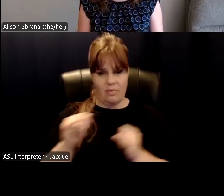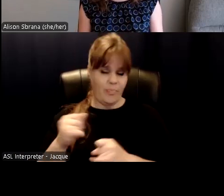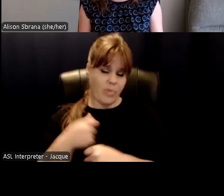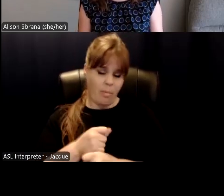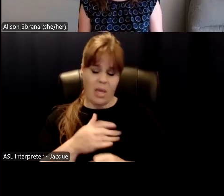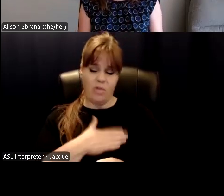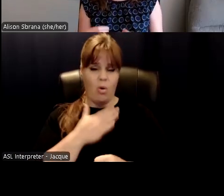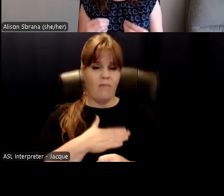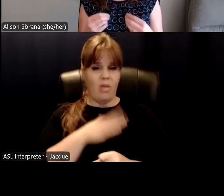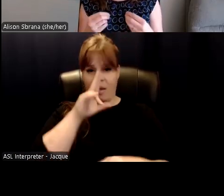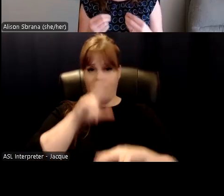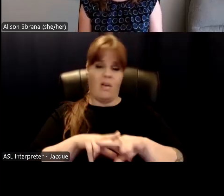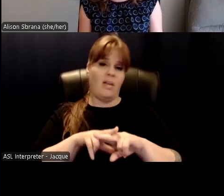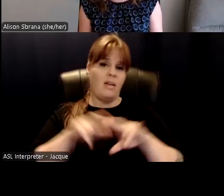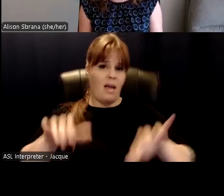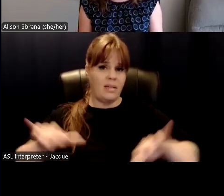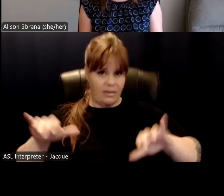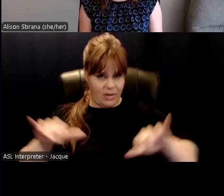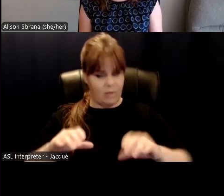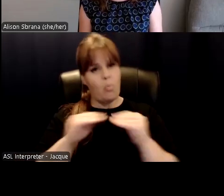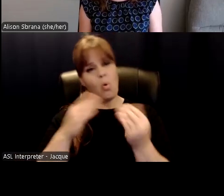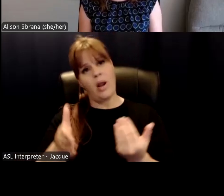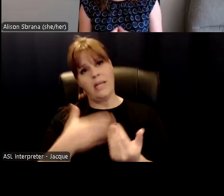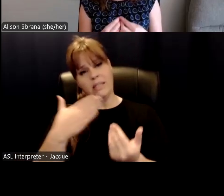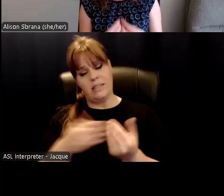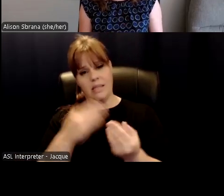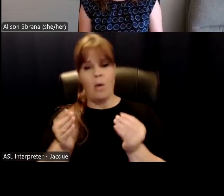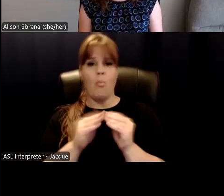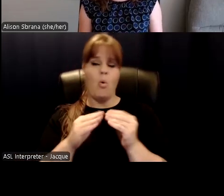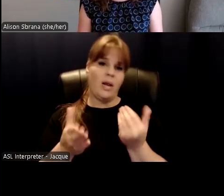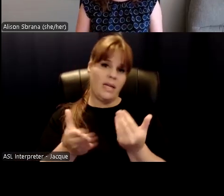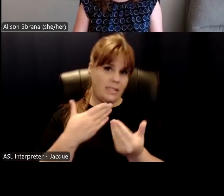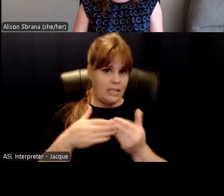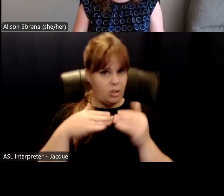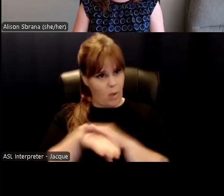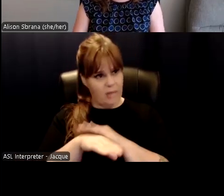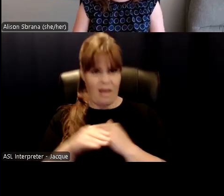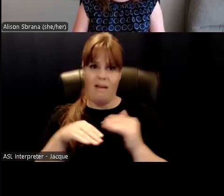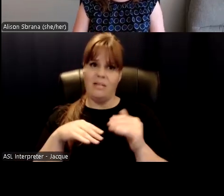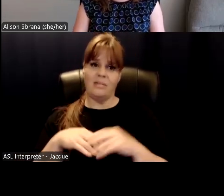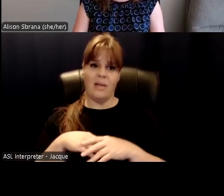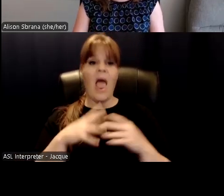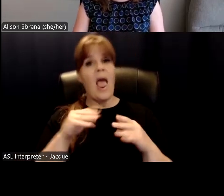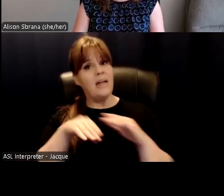and fun activities easier for us to access and accessible for us to access.